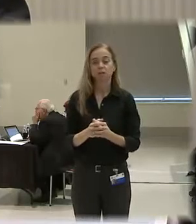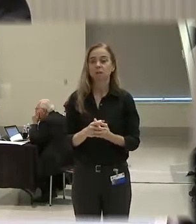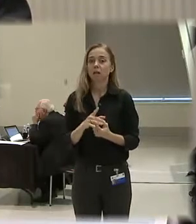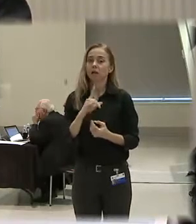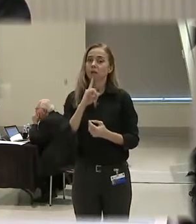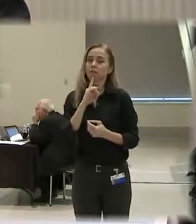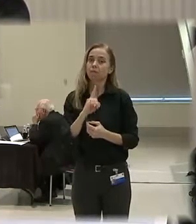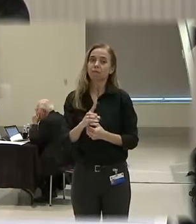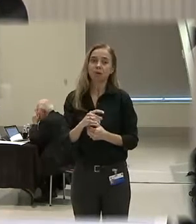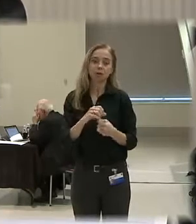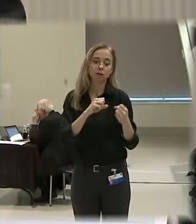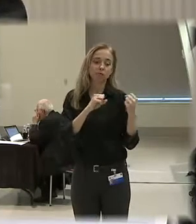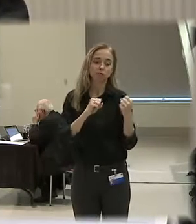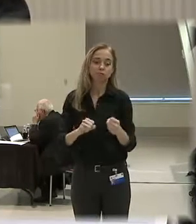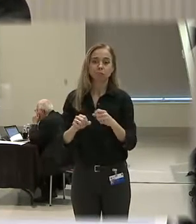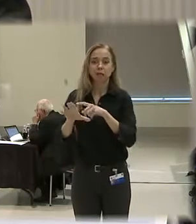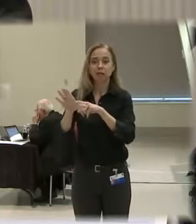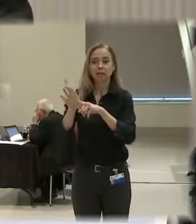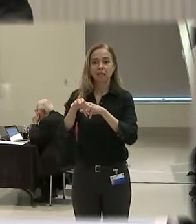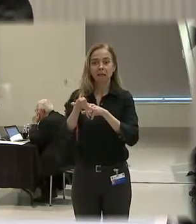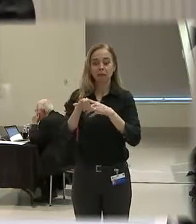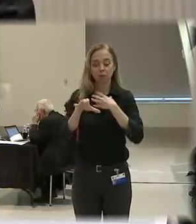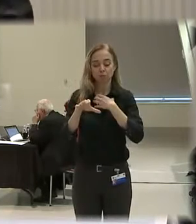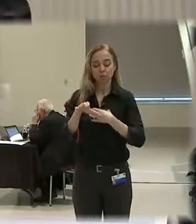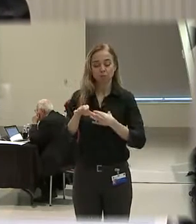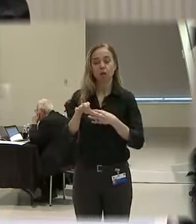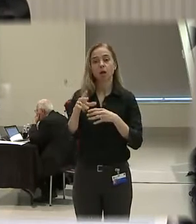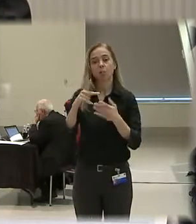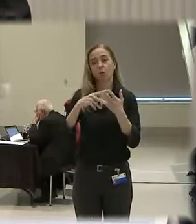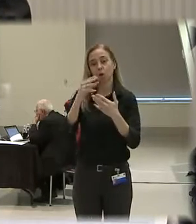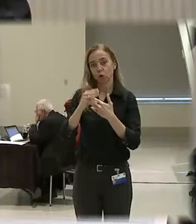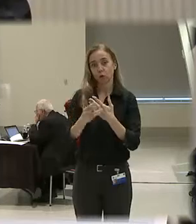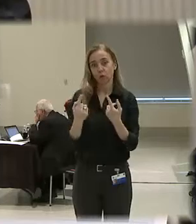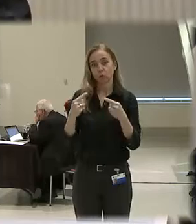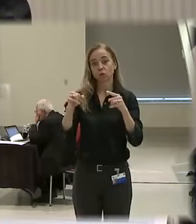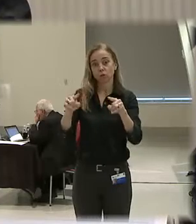robust body-worn camera program, and during mass demonstration